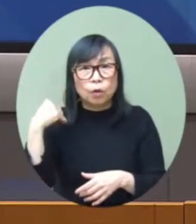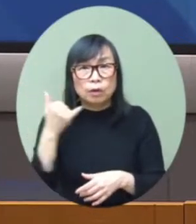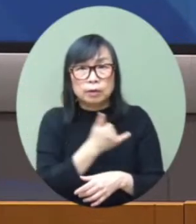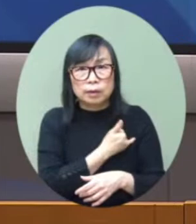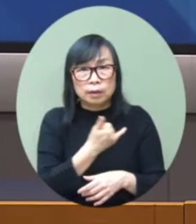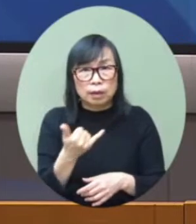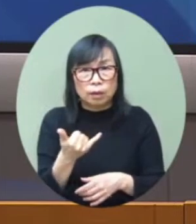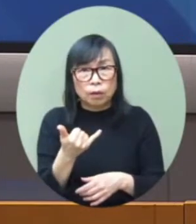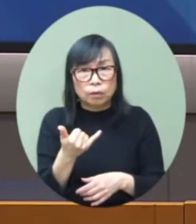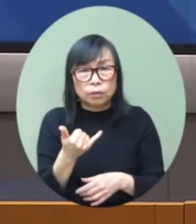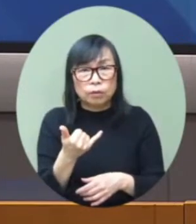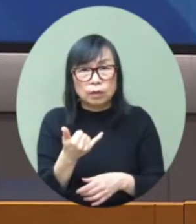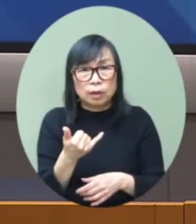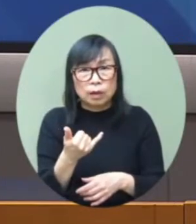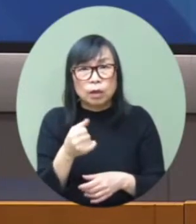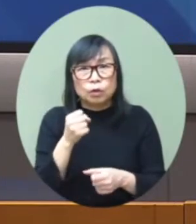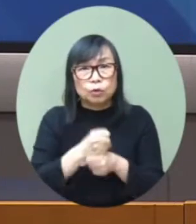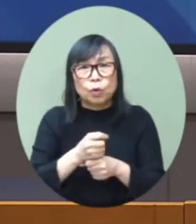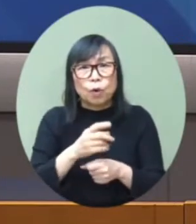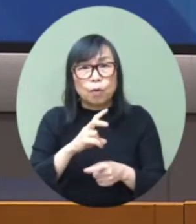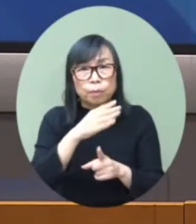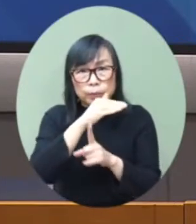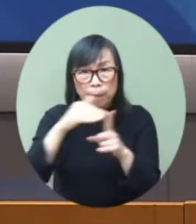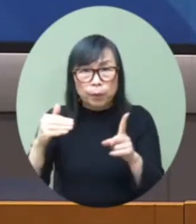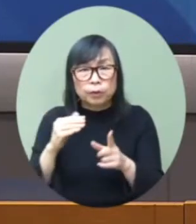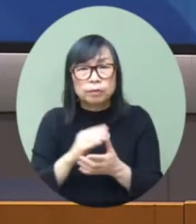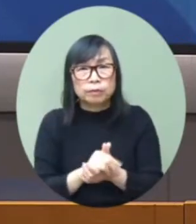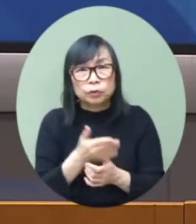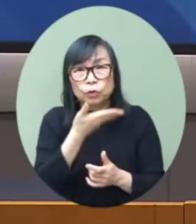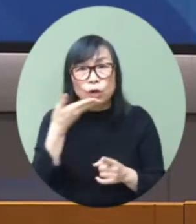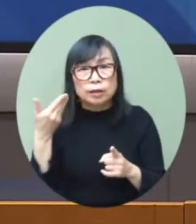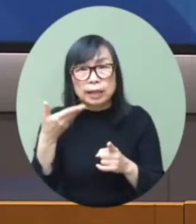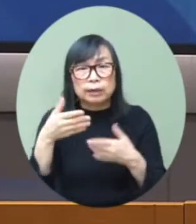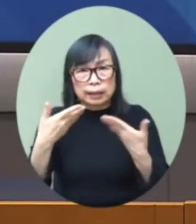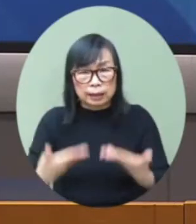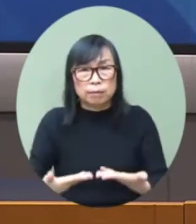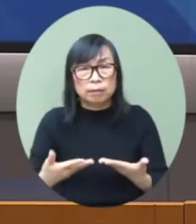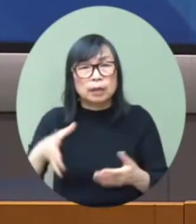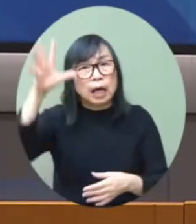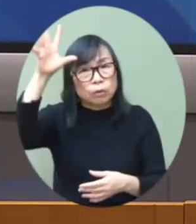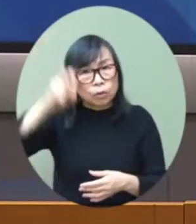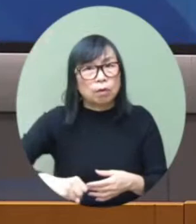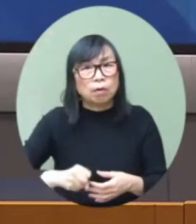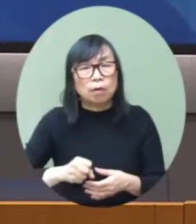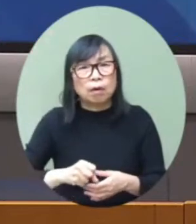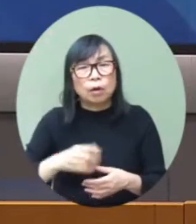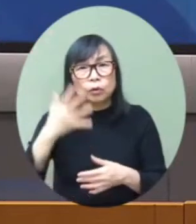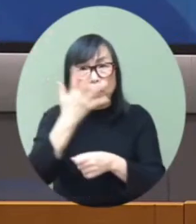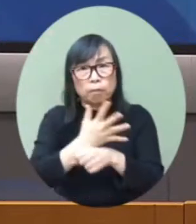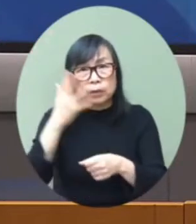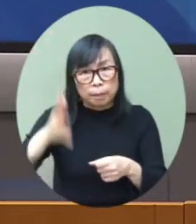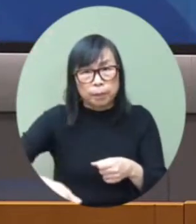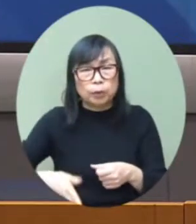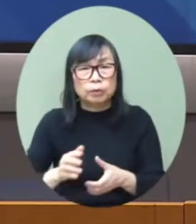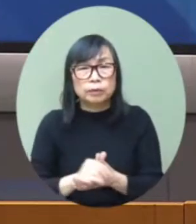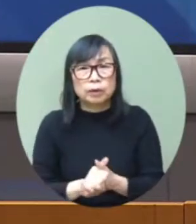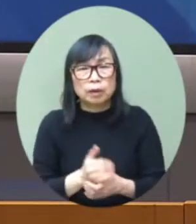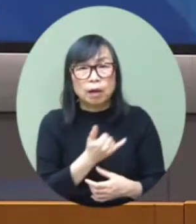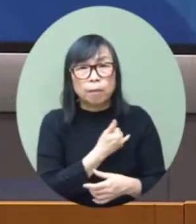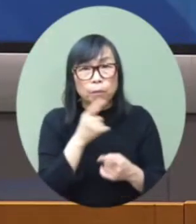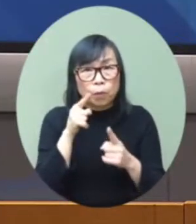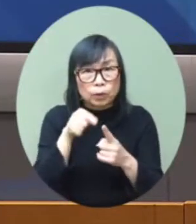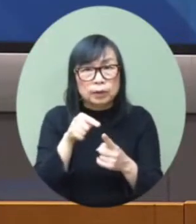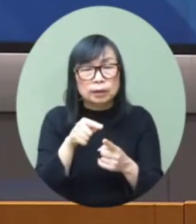in the afternoon. Previously, we only work half day on Saturdays. Now it's a whole day to 5:30 in